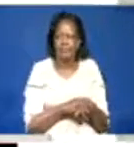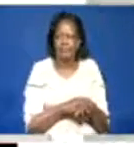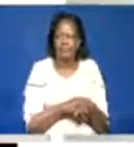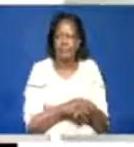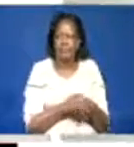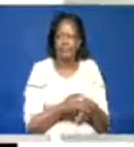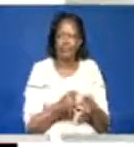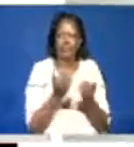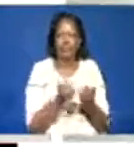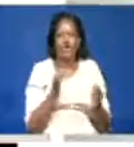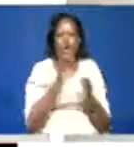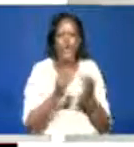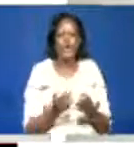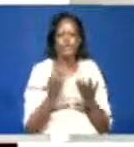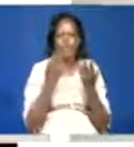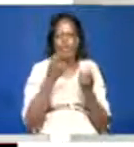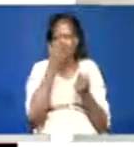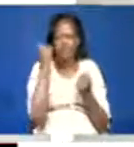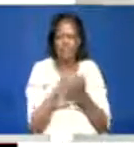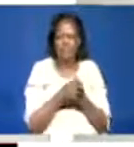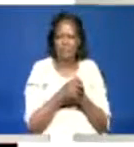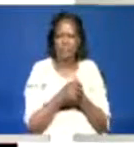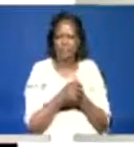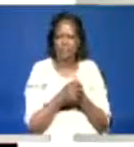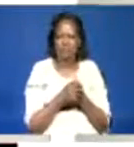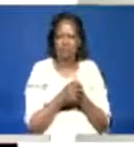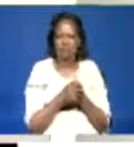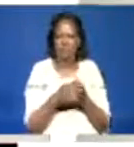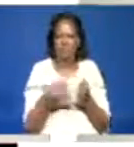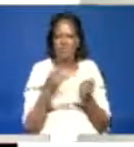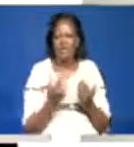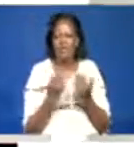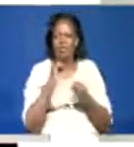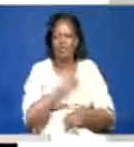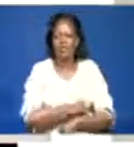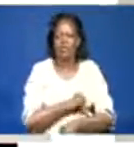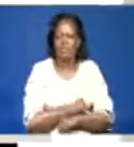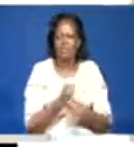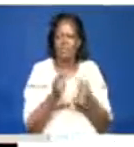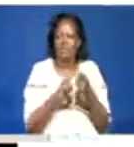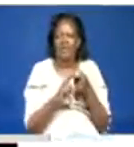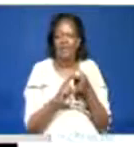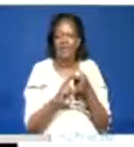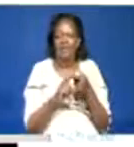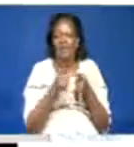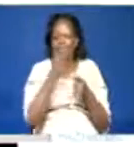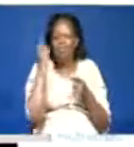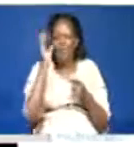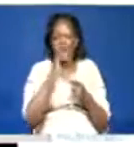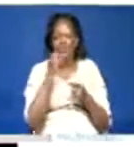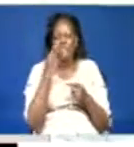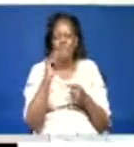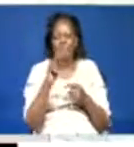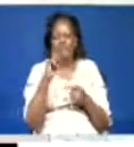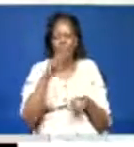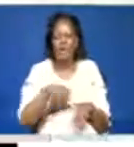they don't see the television. What does it cost for children to see the TV for 1 hour? And then they jump